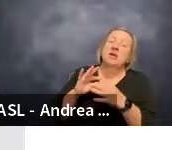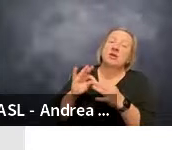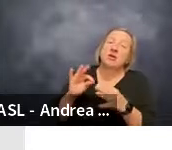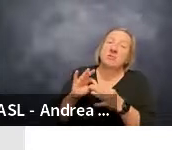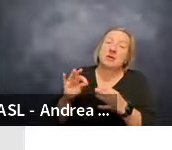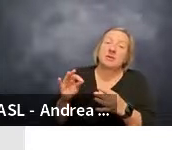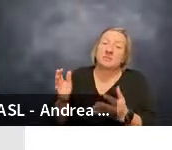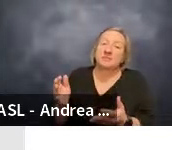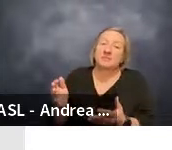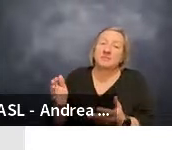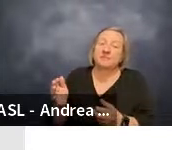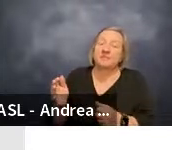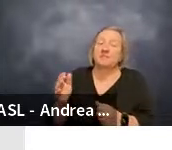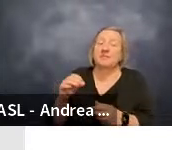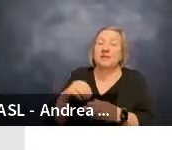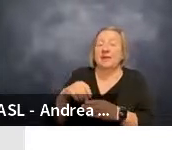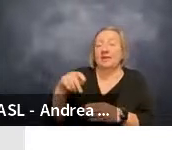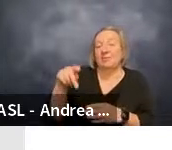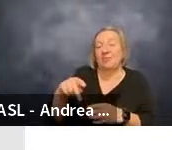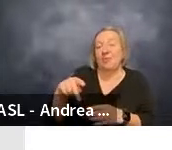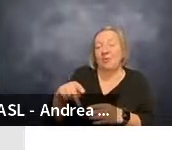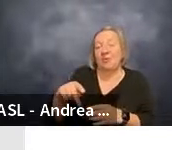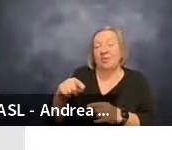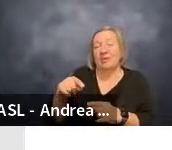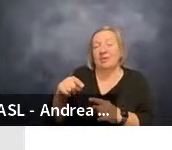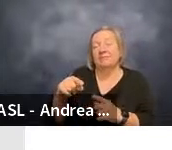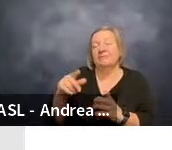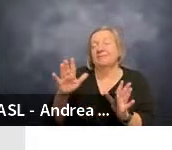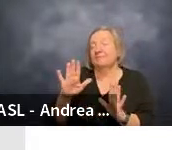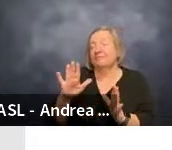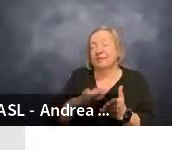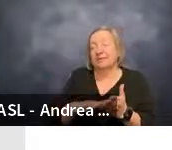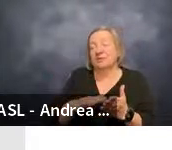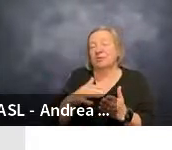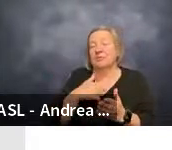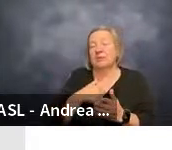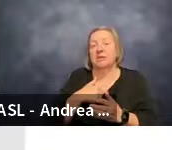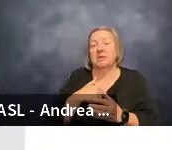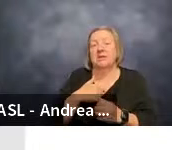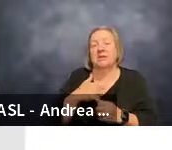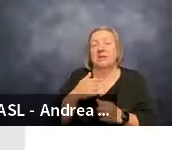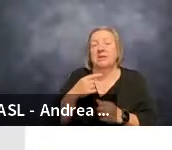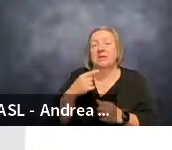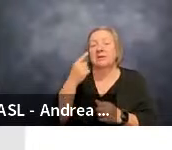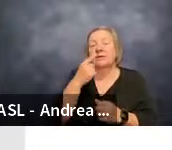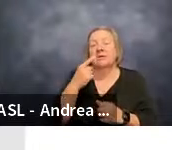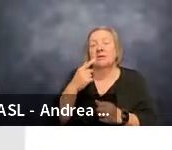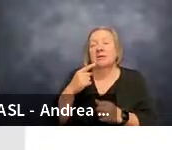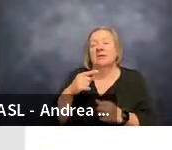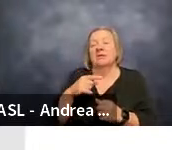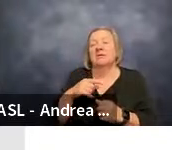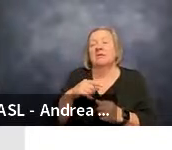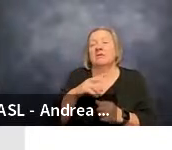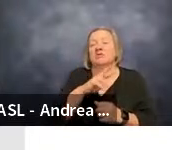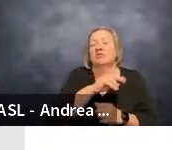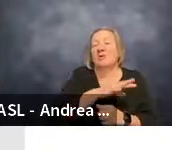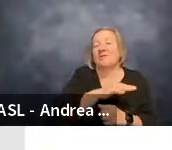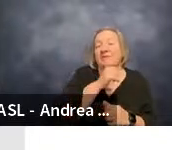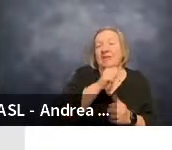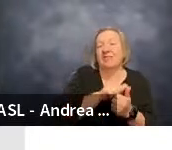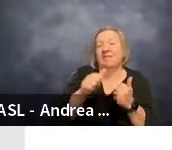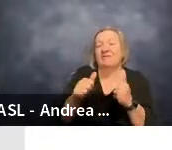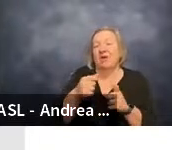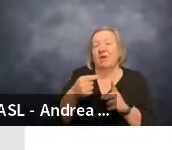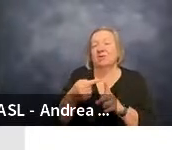that in Portland's relation, or in I-5's relation to I-205, it's not that far to skip and